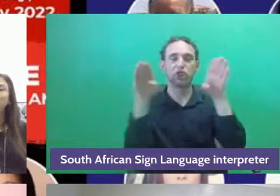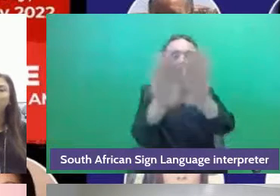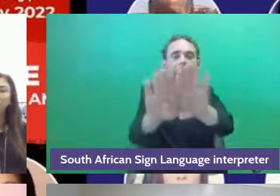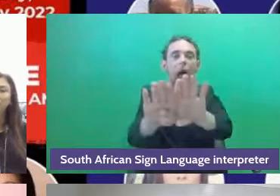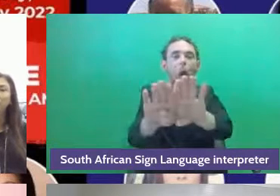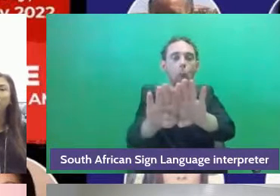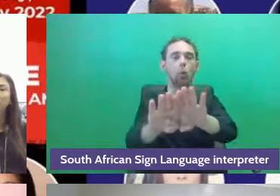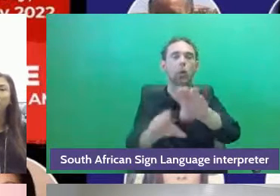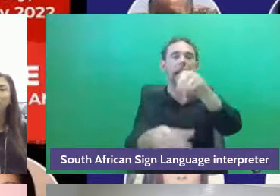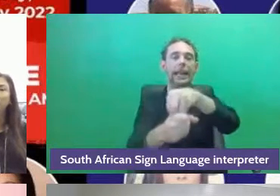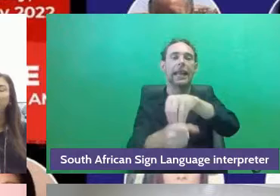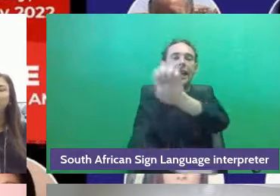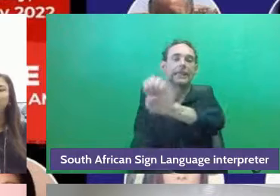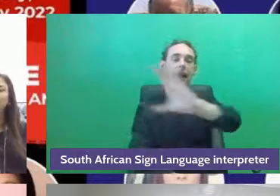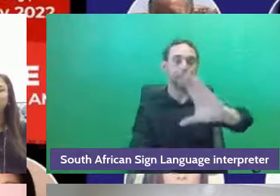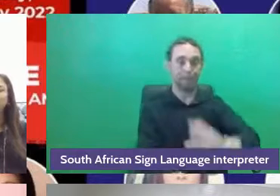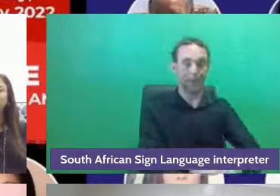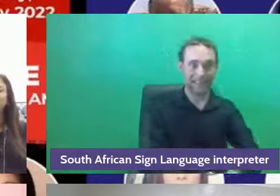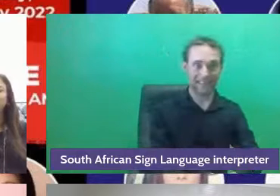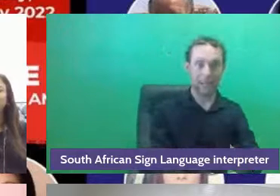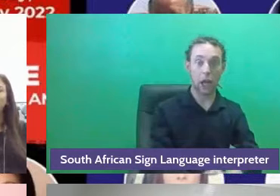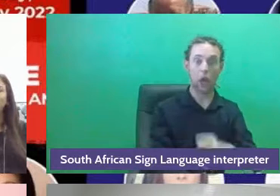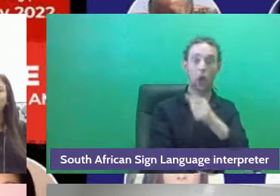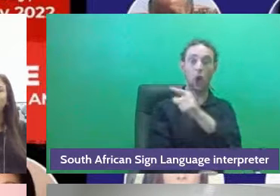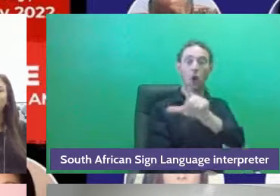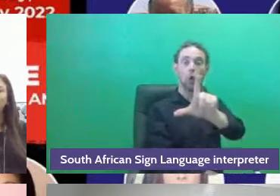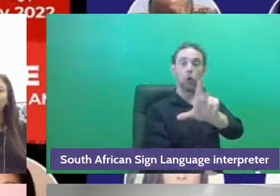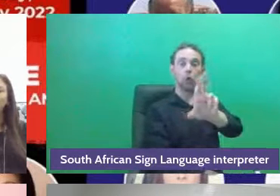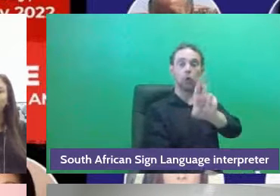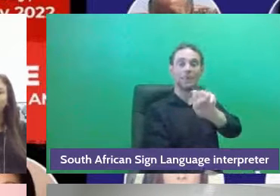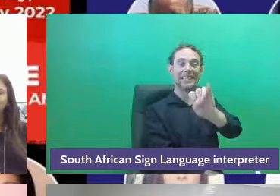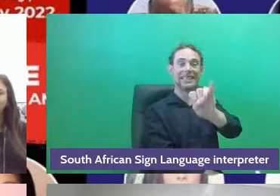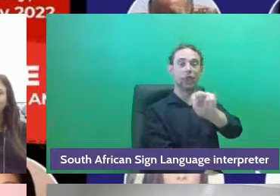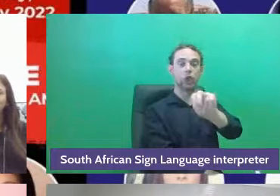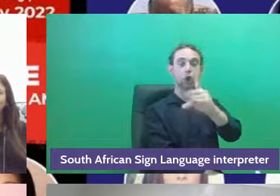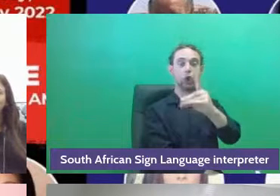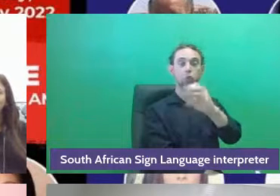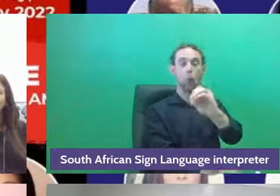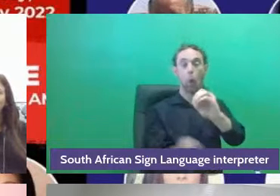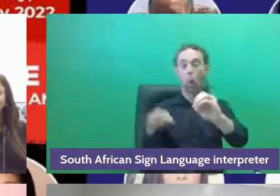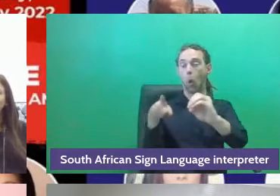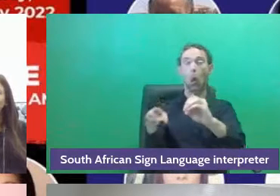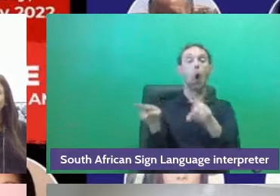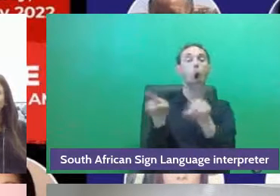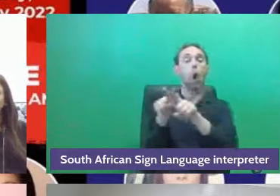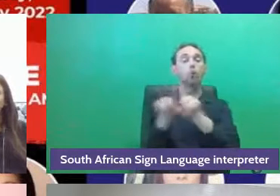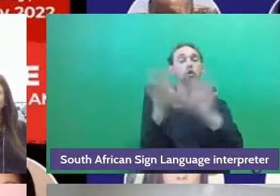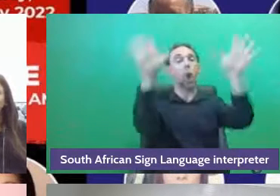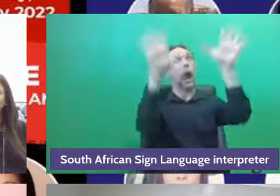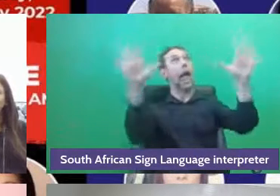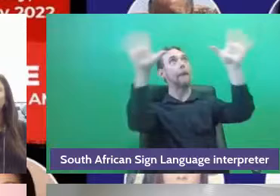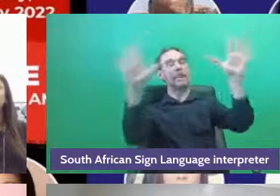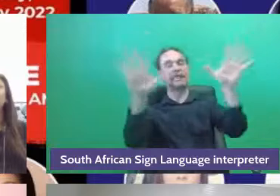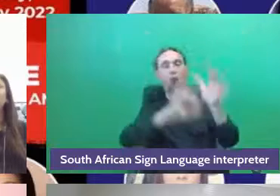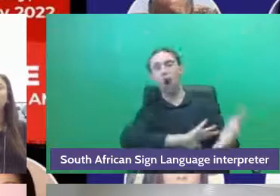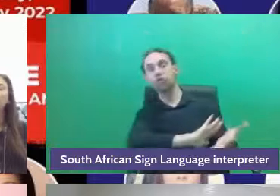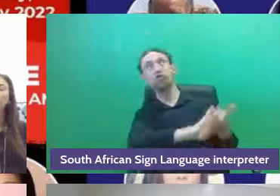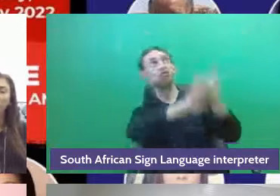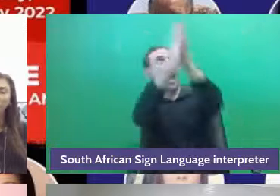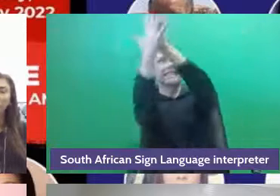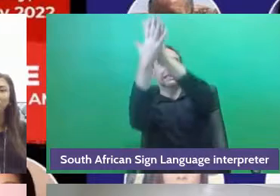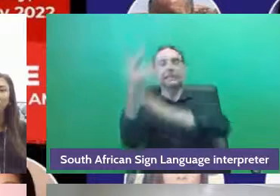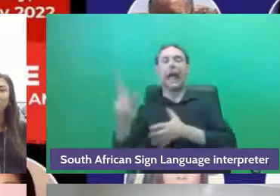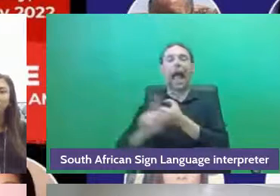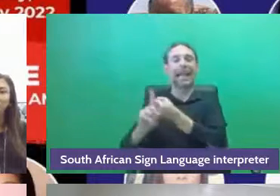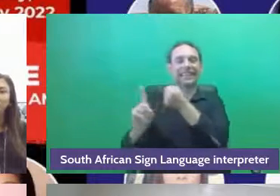And Nosintu is also a climate crisis activist, so a